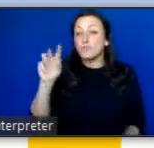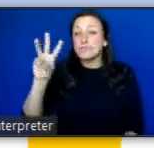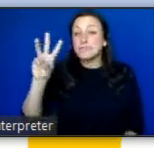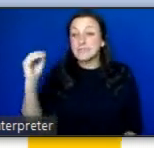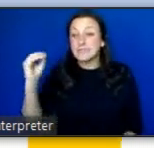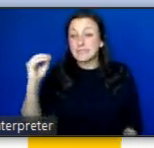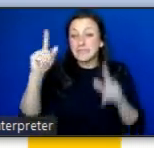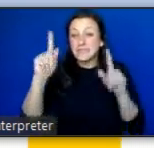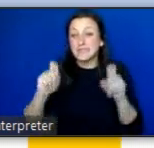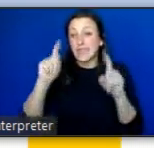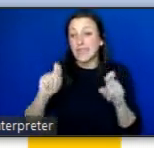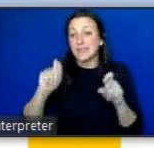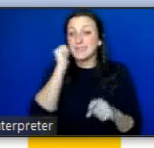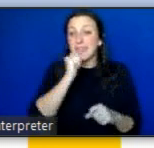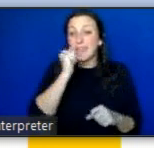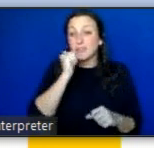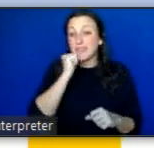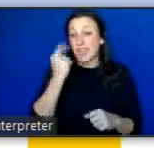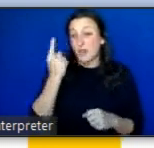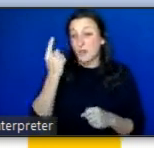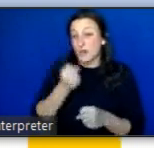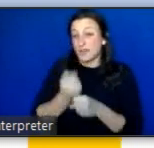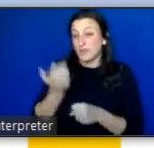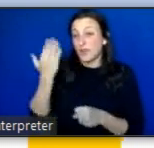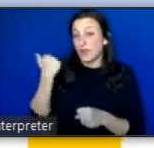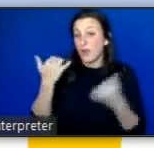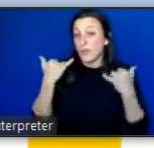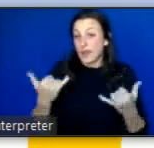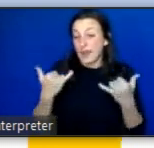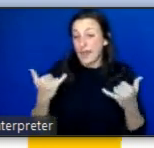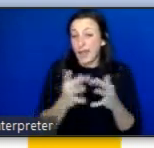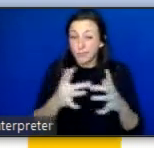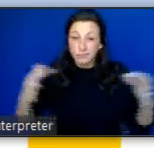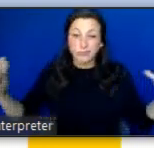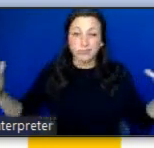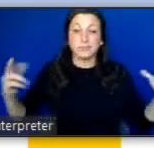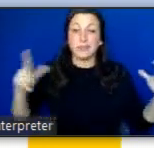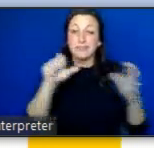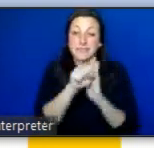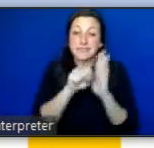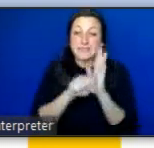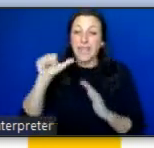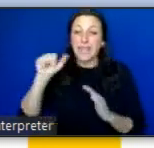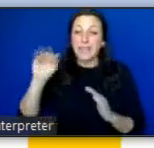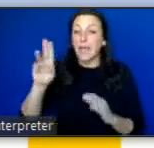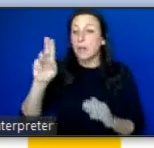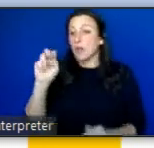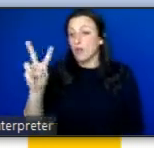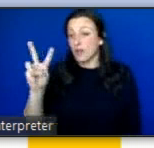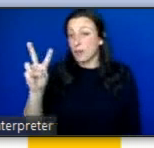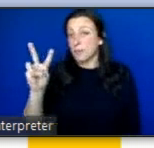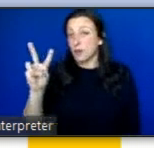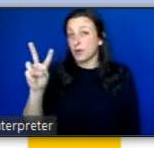tests per day a year ago, and we hit our peak at the state lab on November 25th.